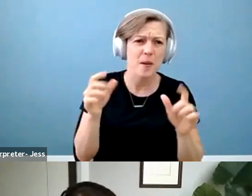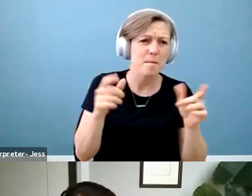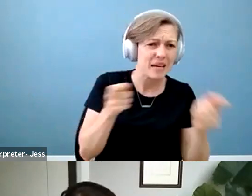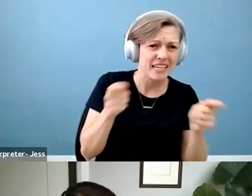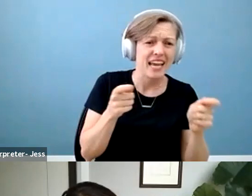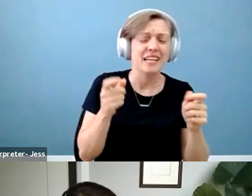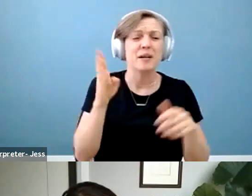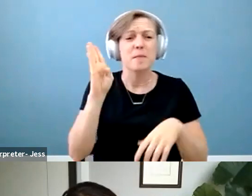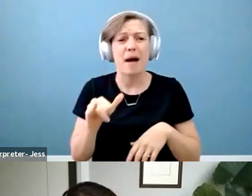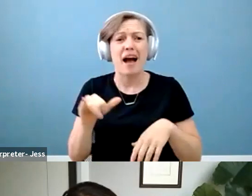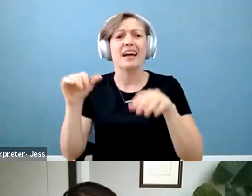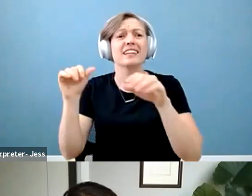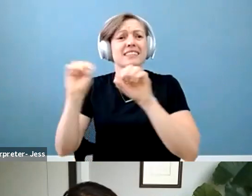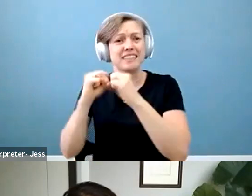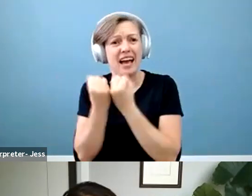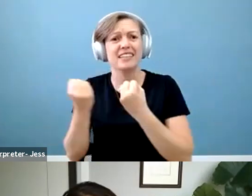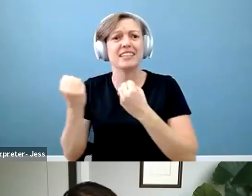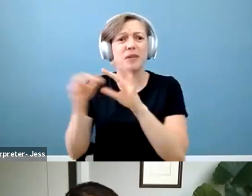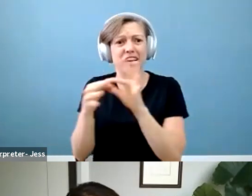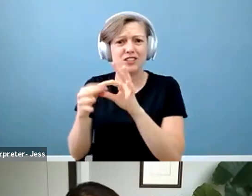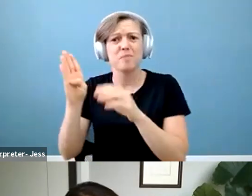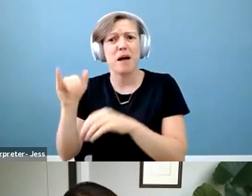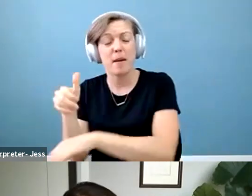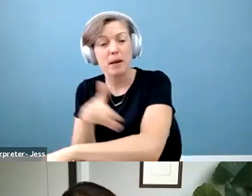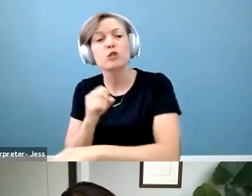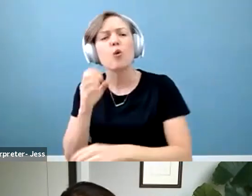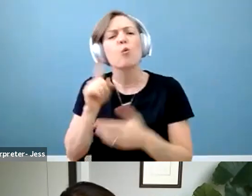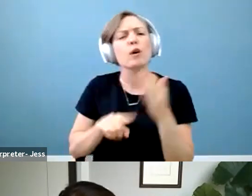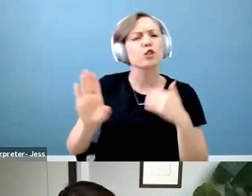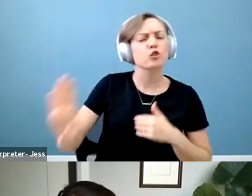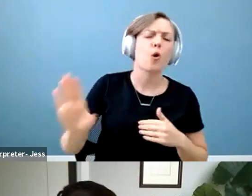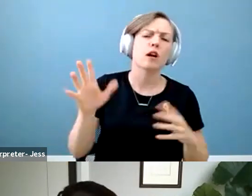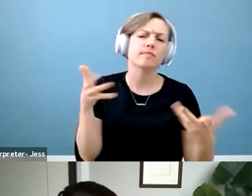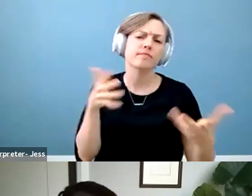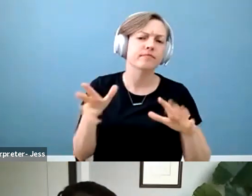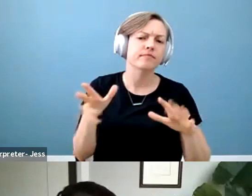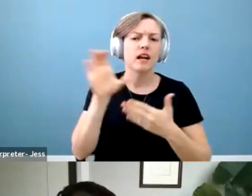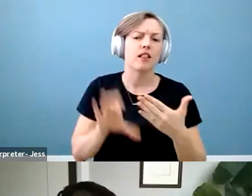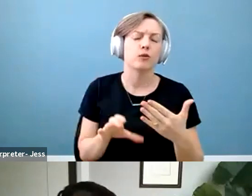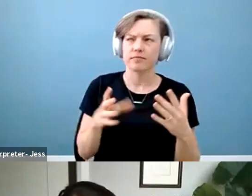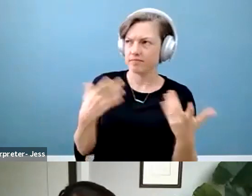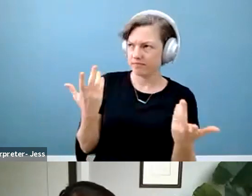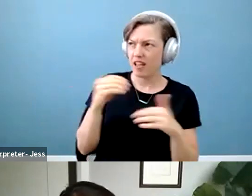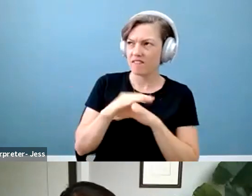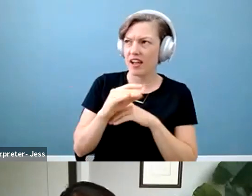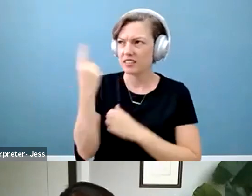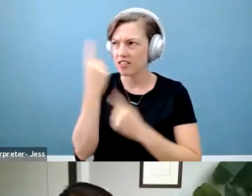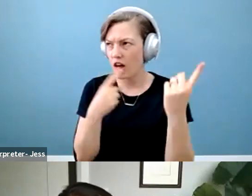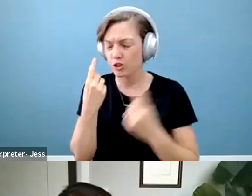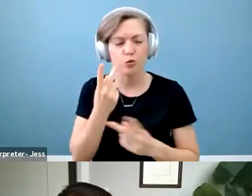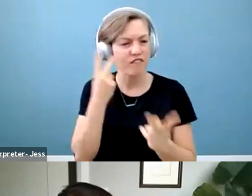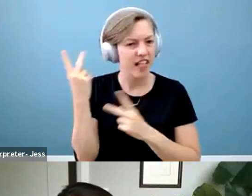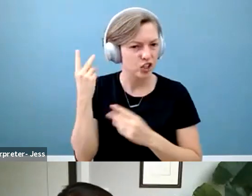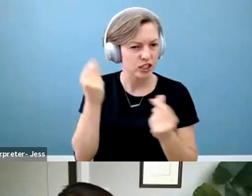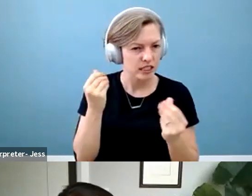social relations, by power. So what is your kind of concluding, advice, thoughts, reflections